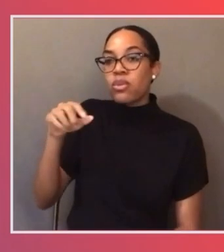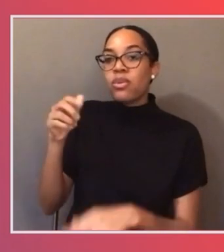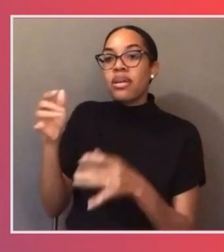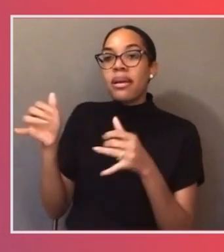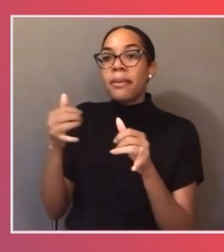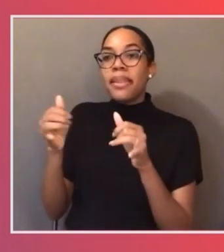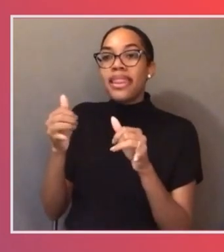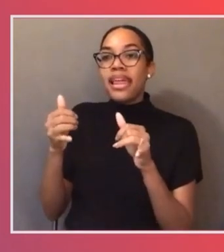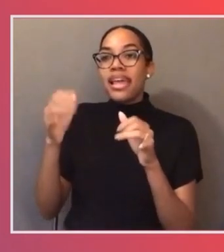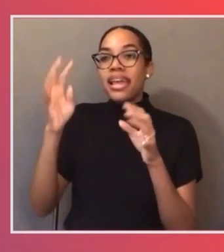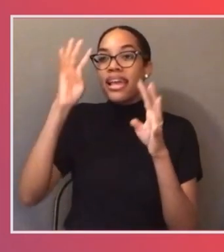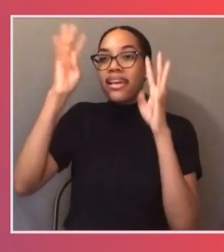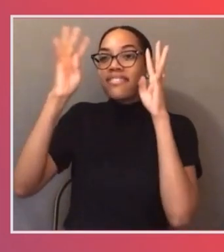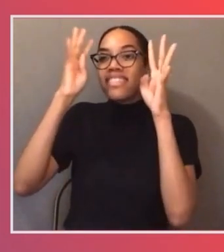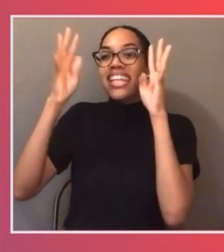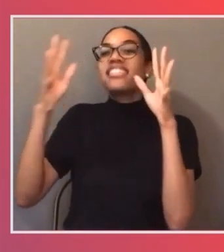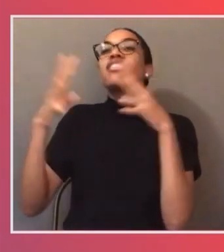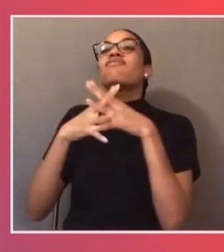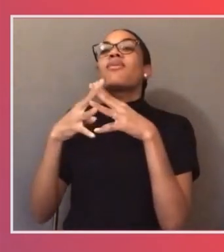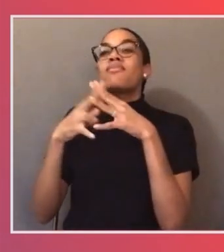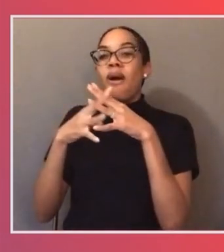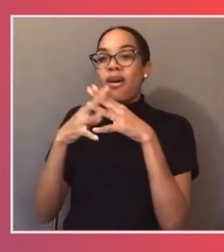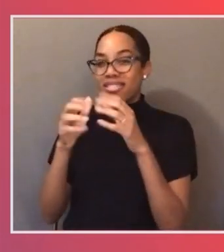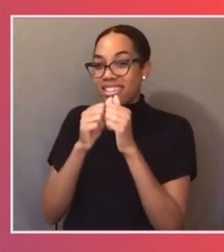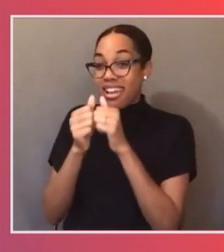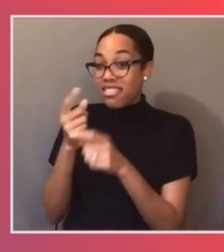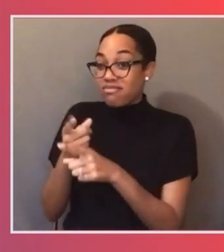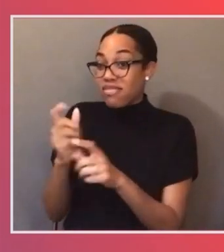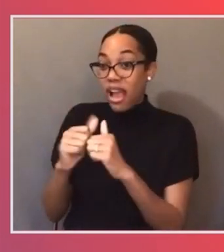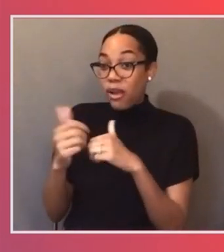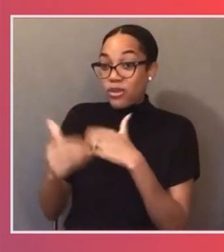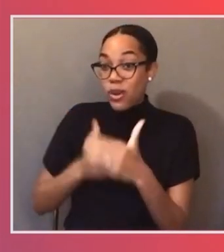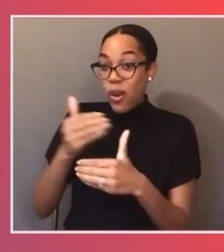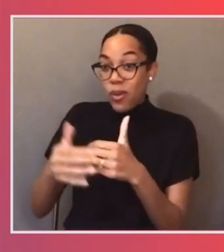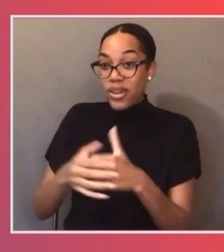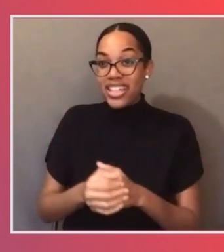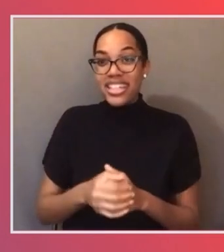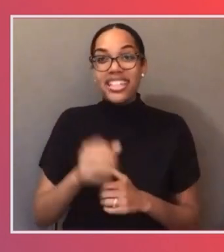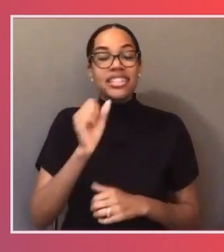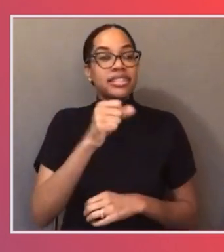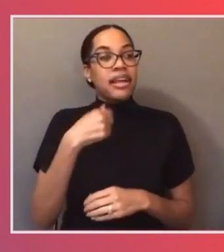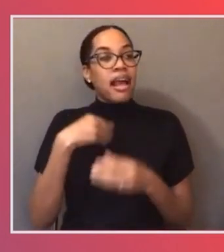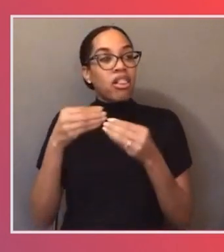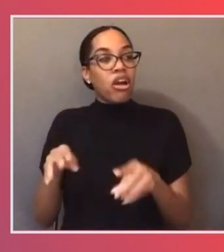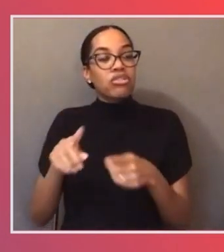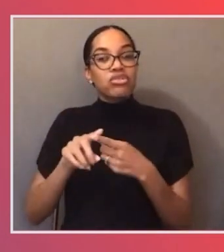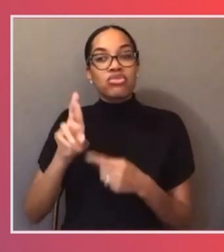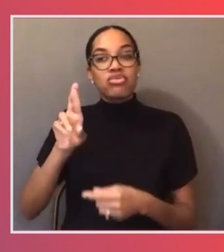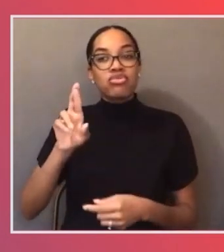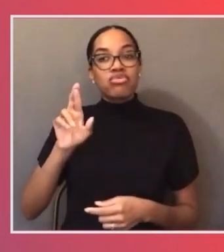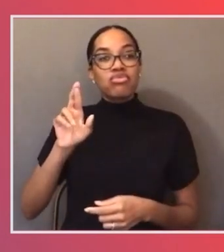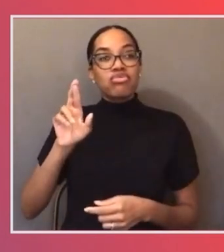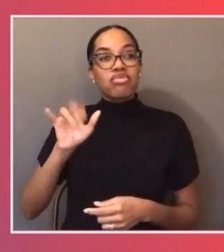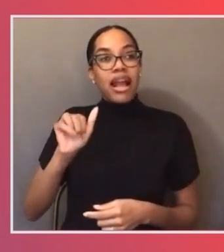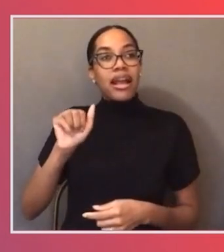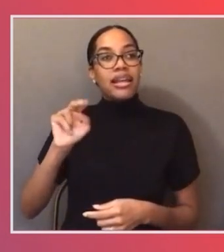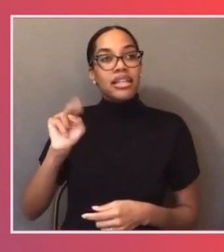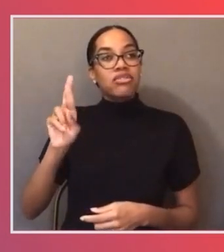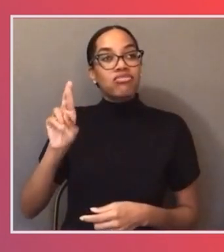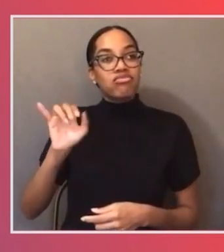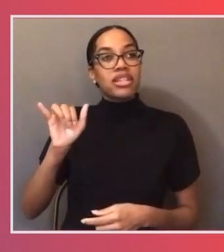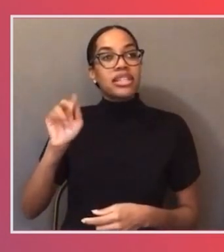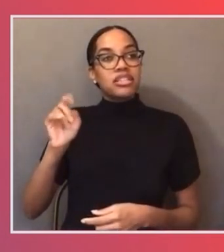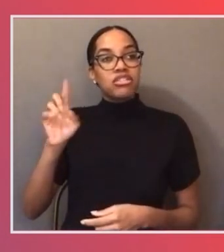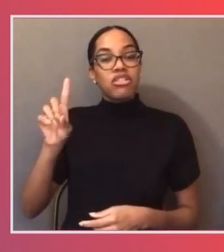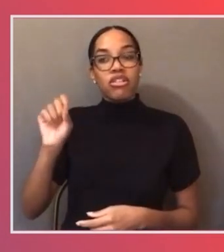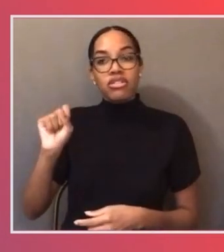going all right. I know I lost to Ryan Reynolds, but I was saying by 4 points last night because for some reason, when the Cowboys were